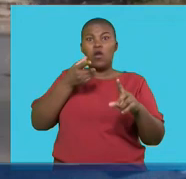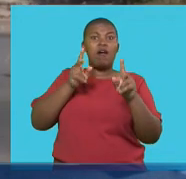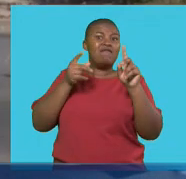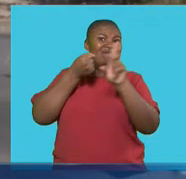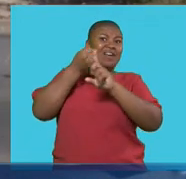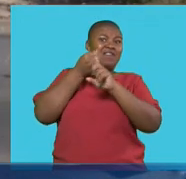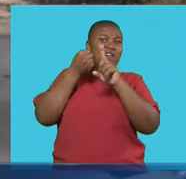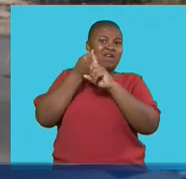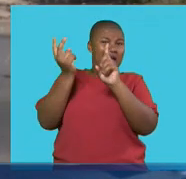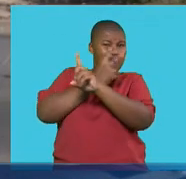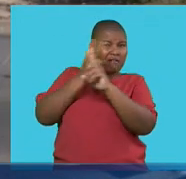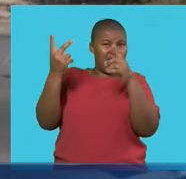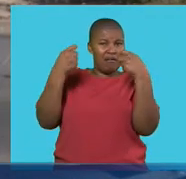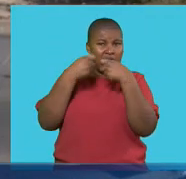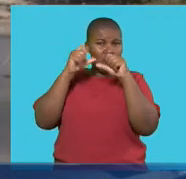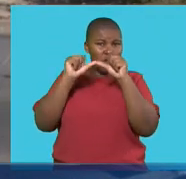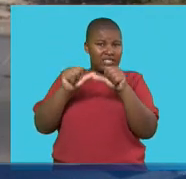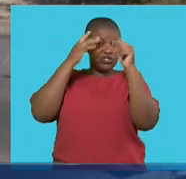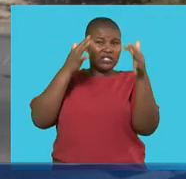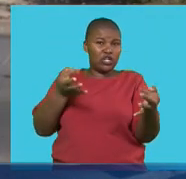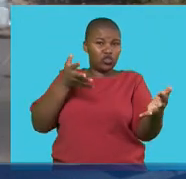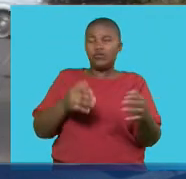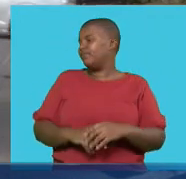not a way ukuthi sithathe inqumo, but it will